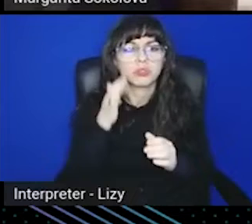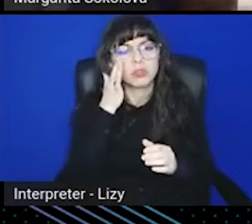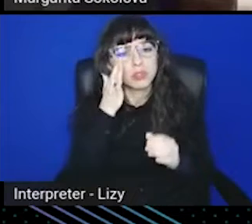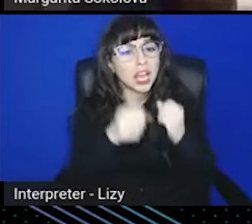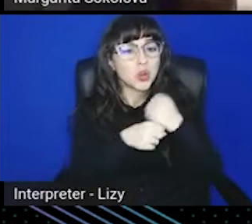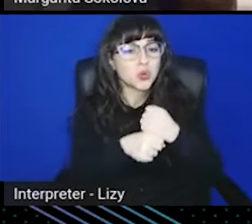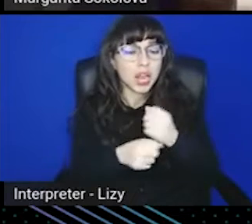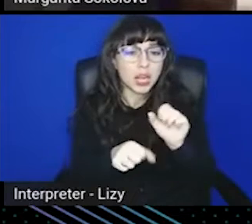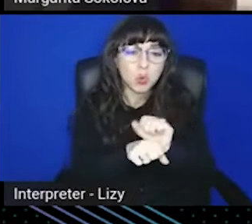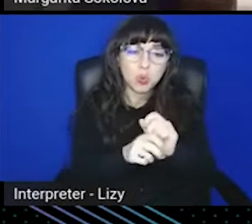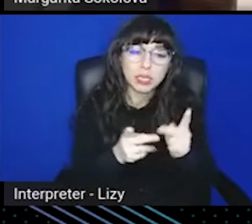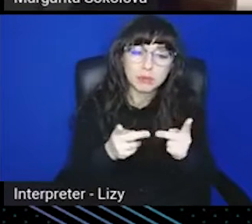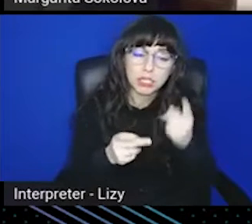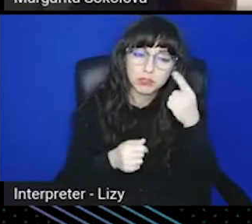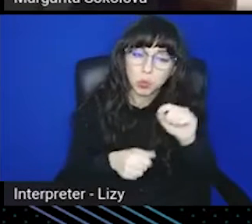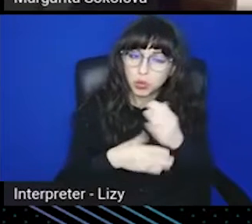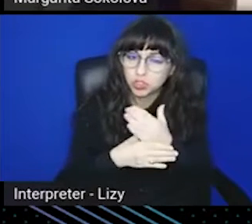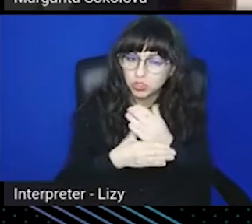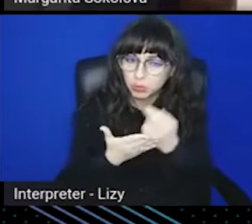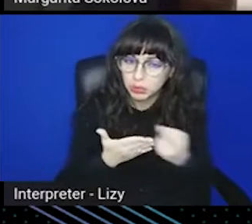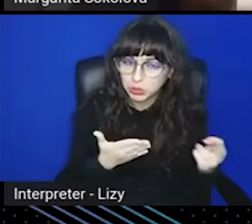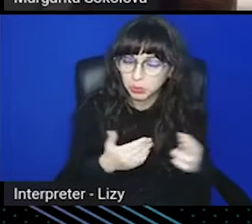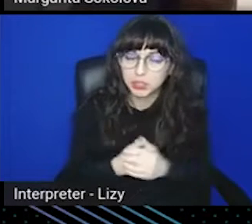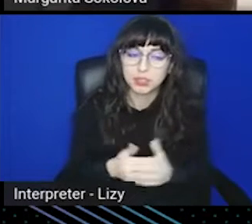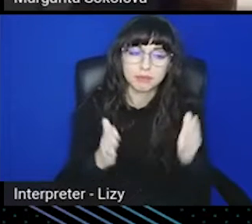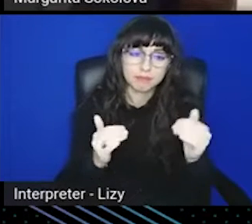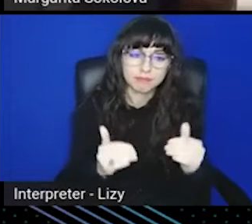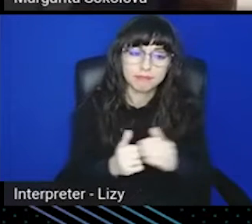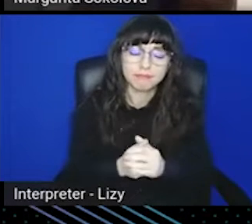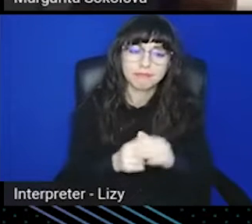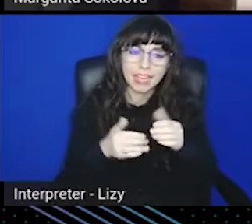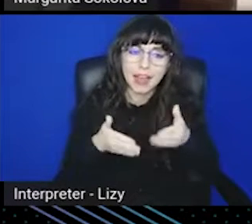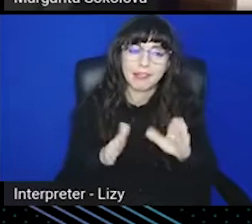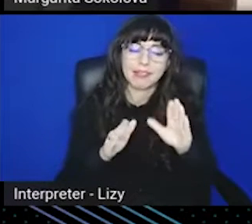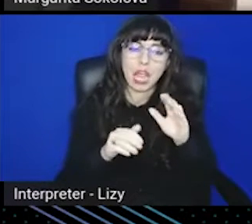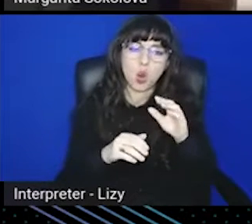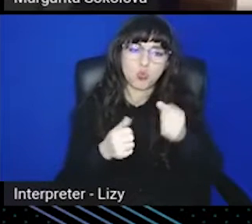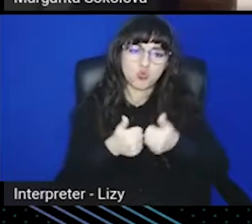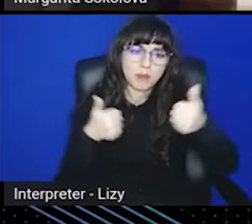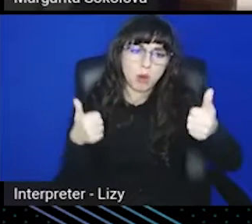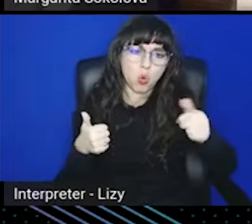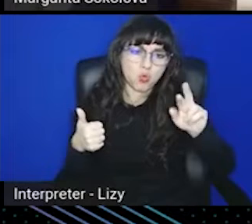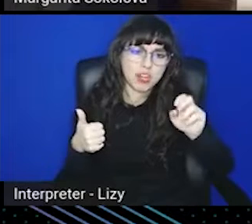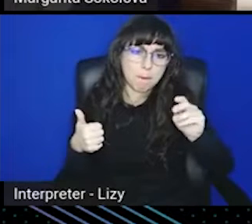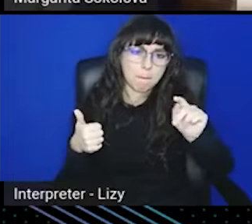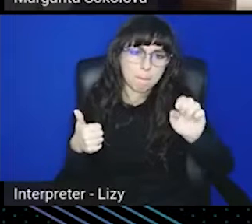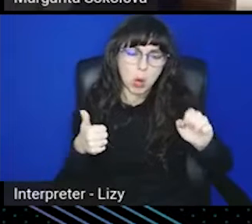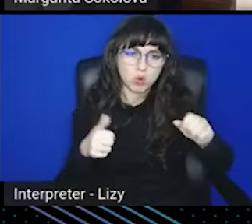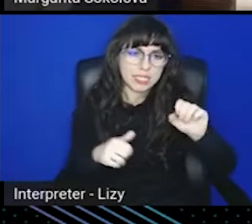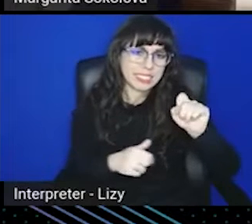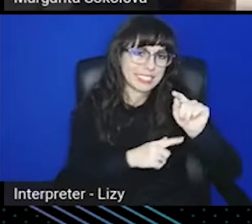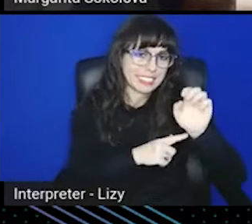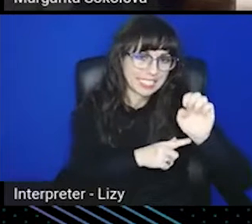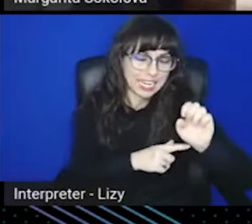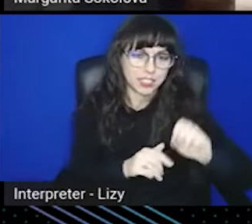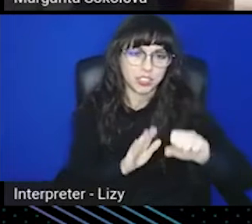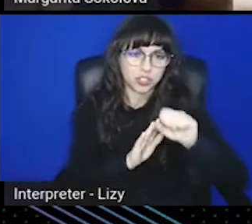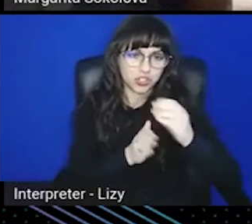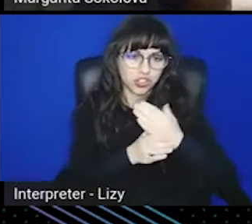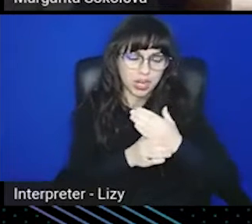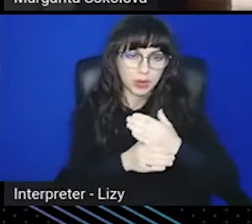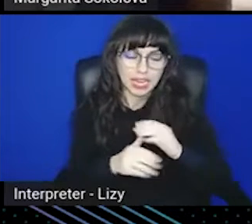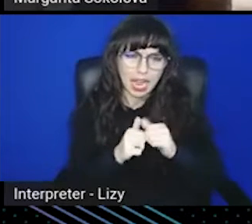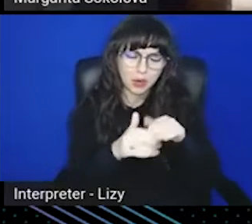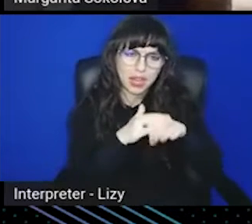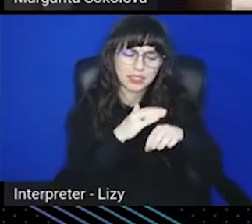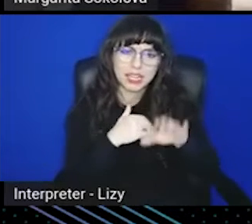shared resources, enable remote state sharing. So in order to access the resources that are in that shared Terraform